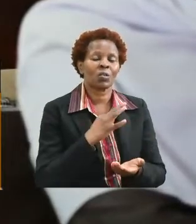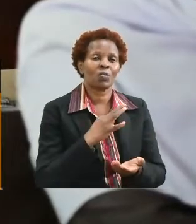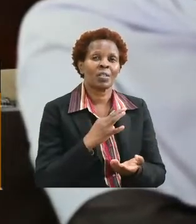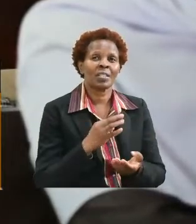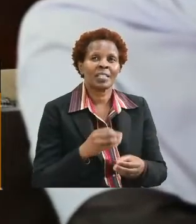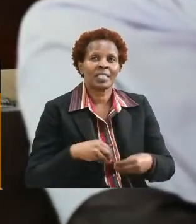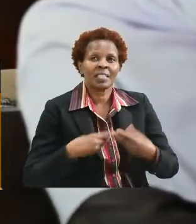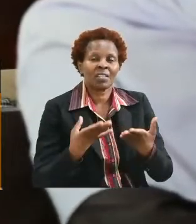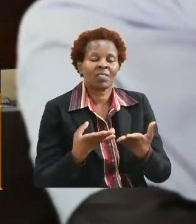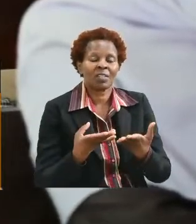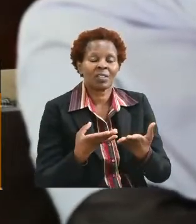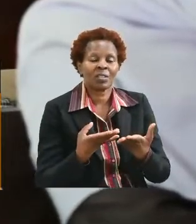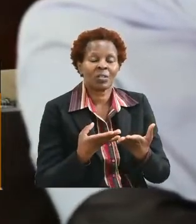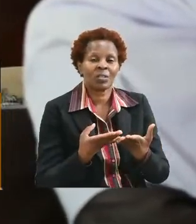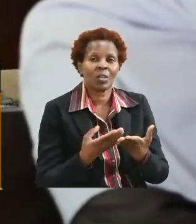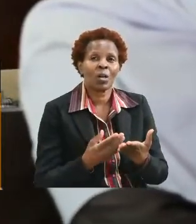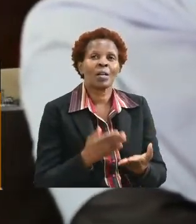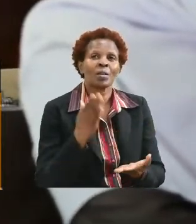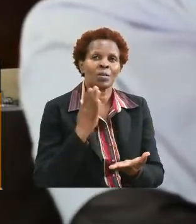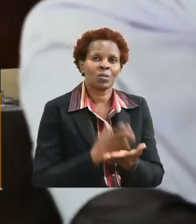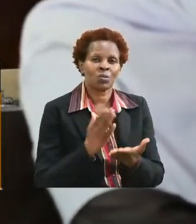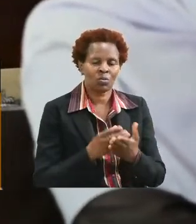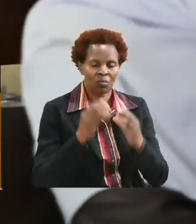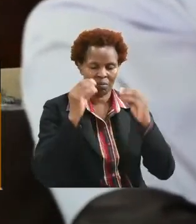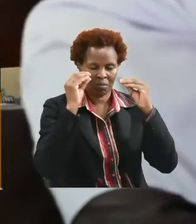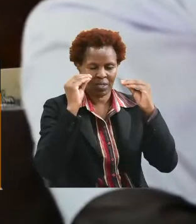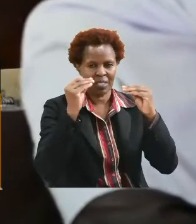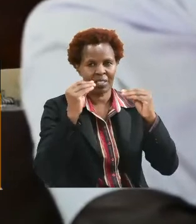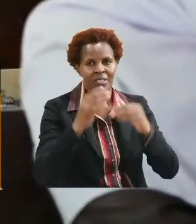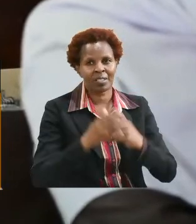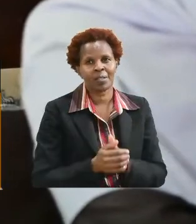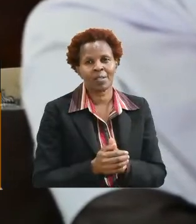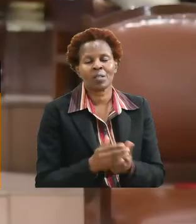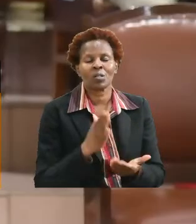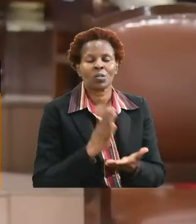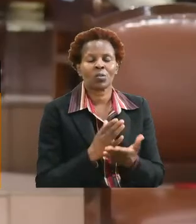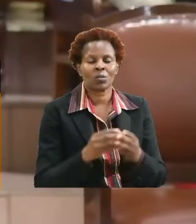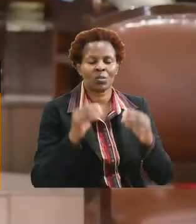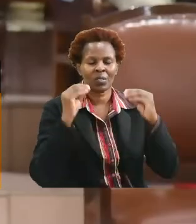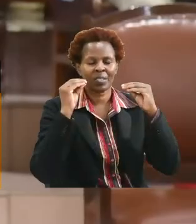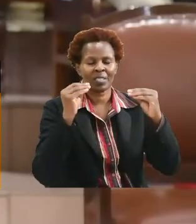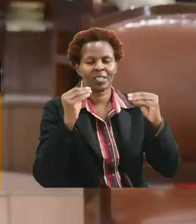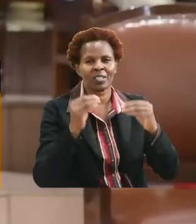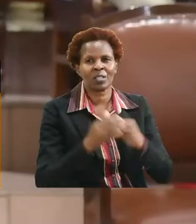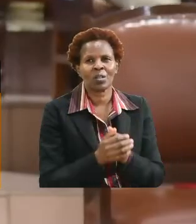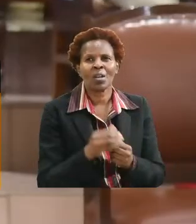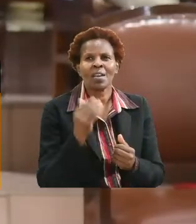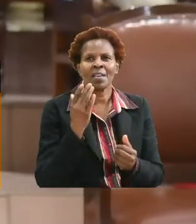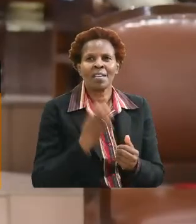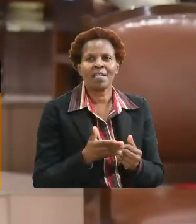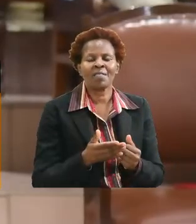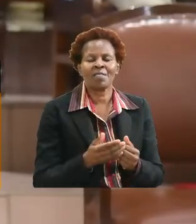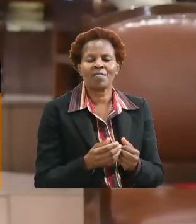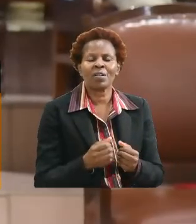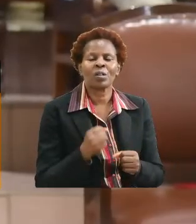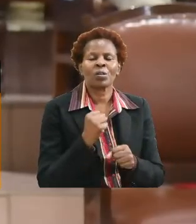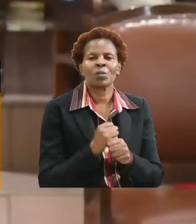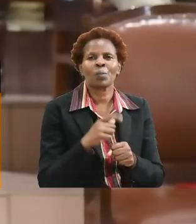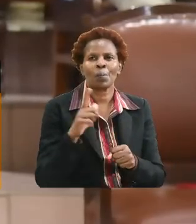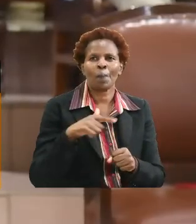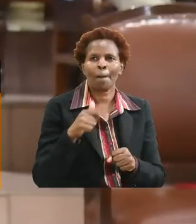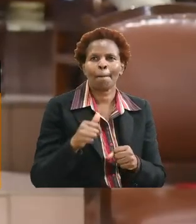us right teaching. And through giving us right teaching, we are never misled to falsehood. We are